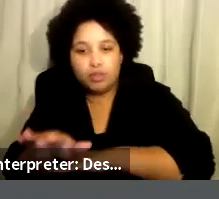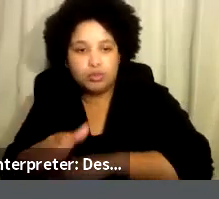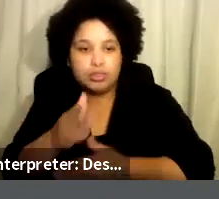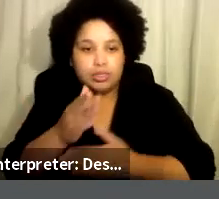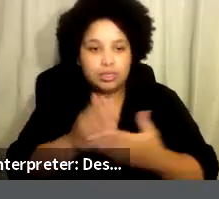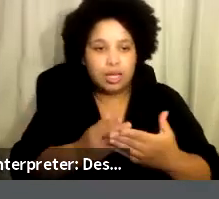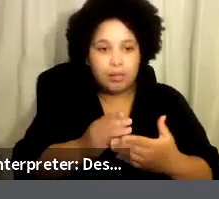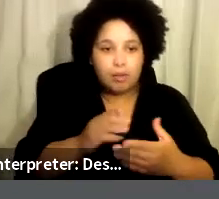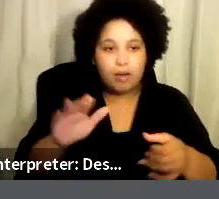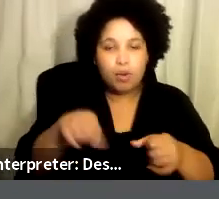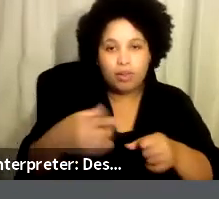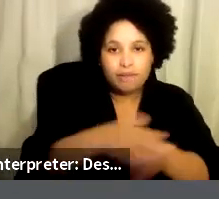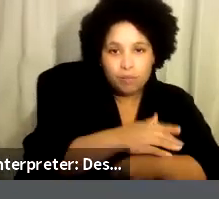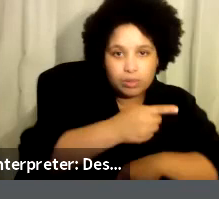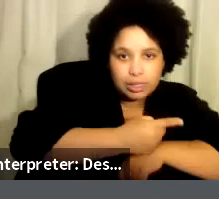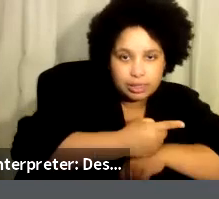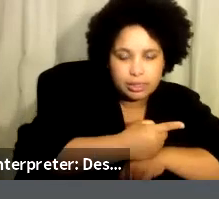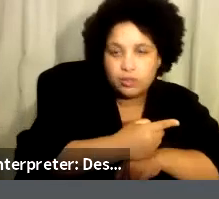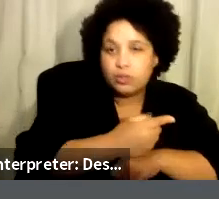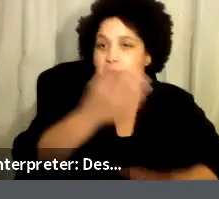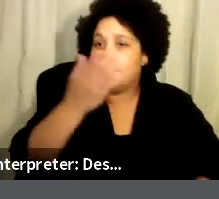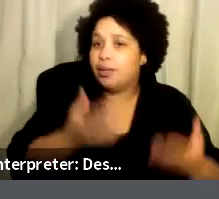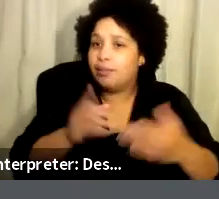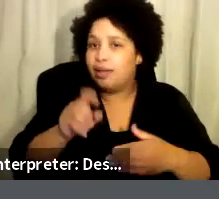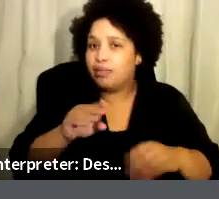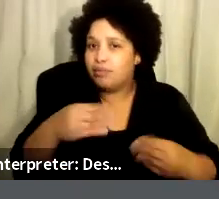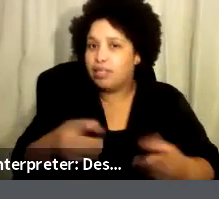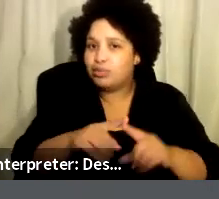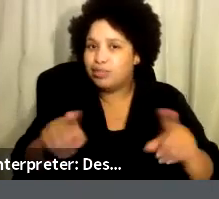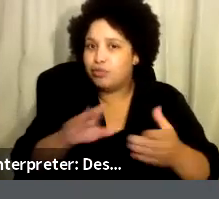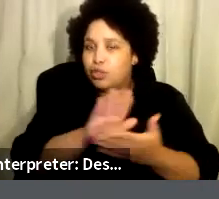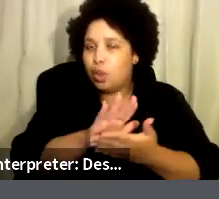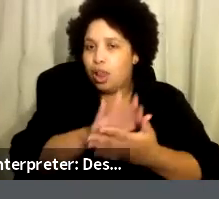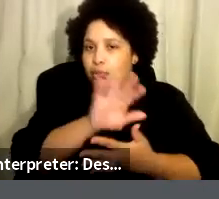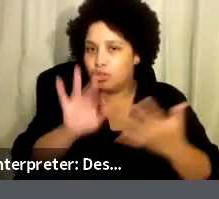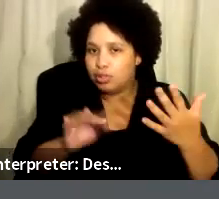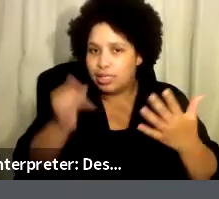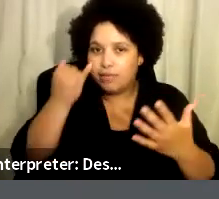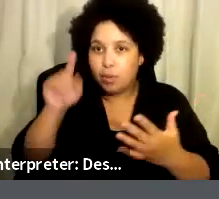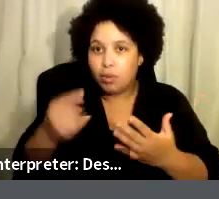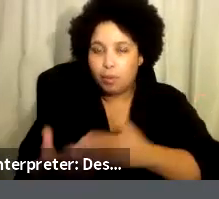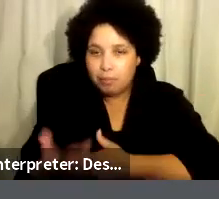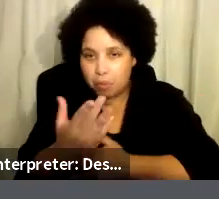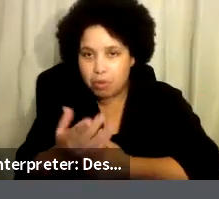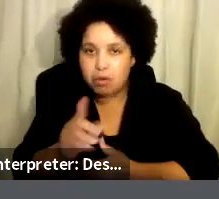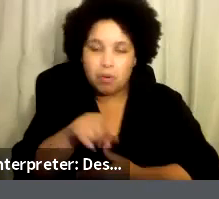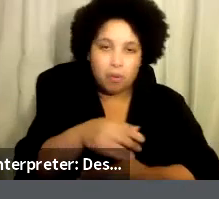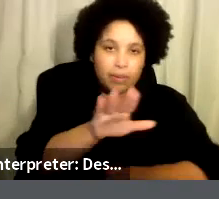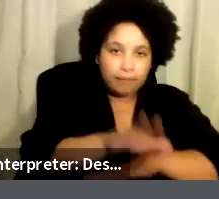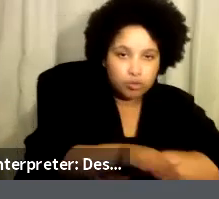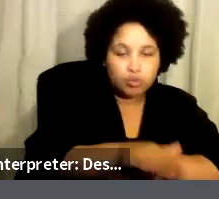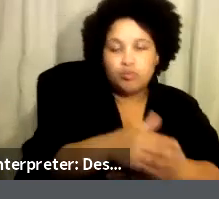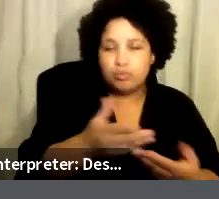are only full days. So we might have to give you different school options if you want only the morning or only the